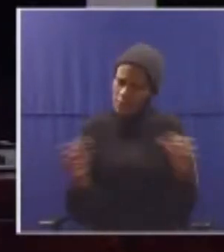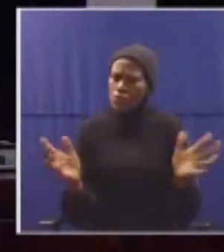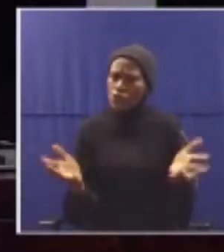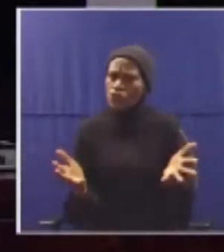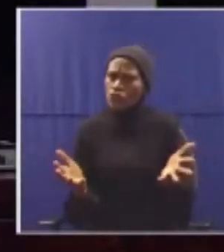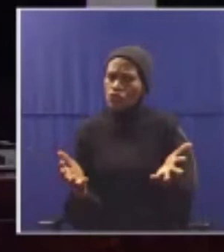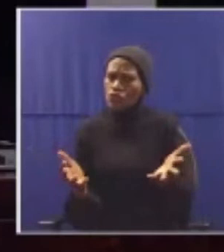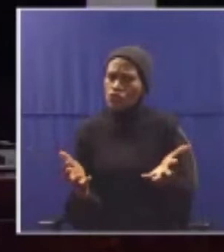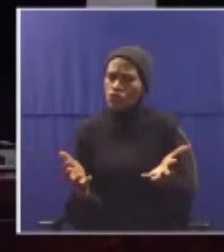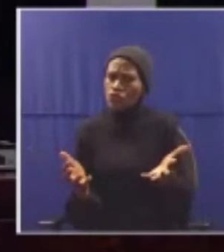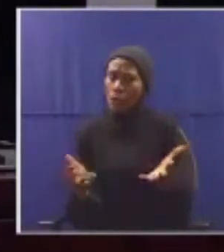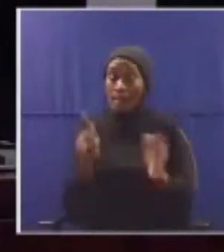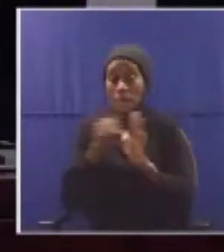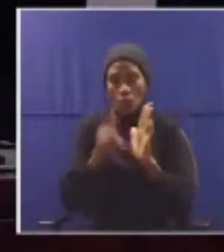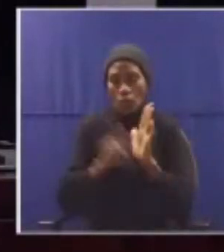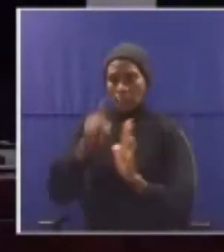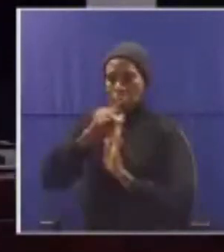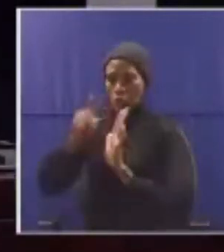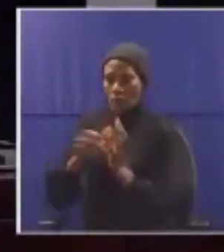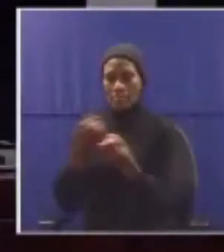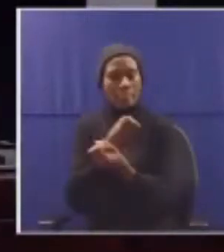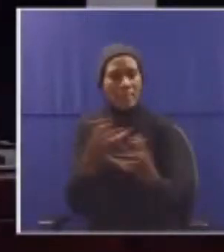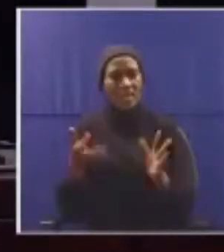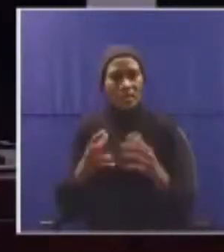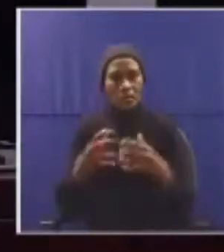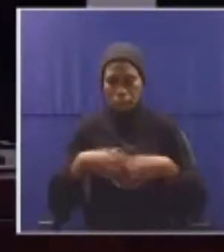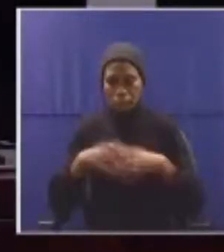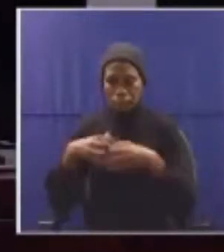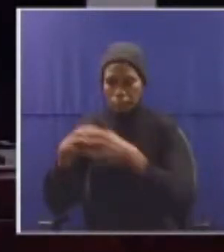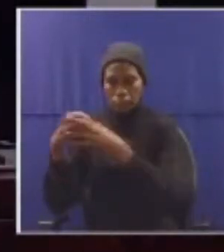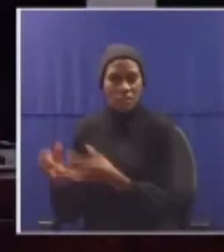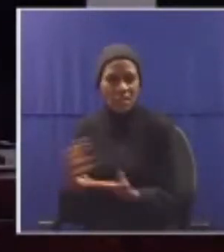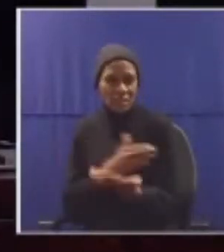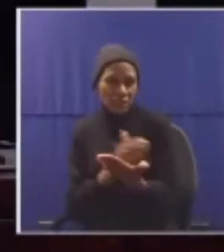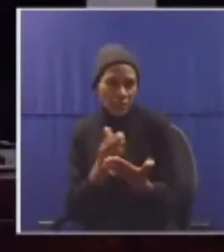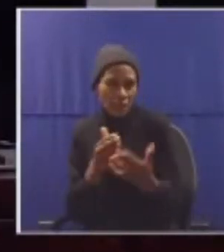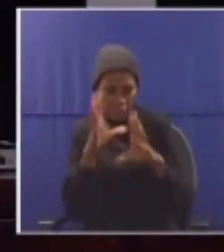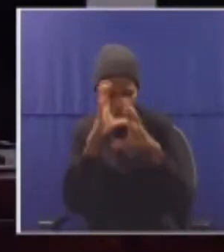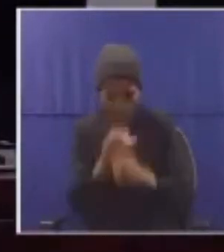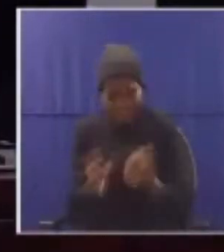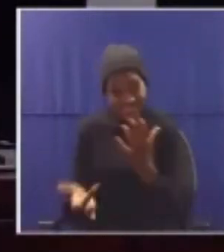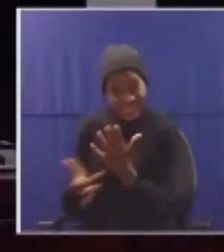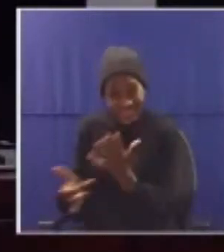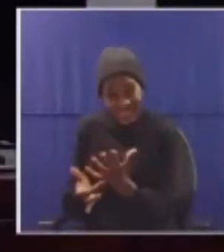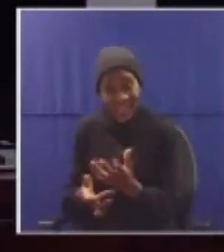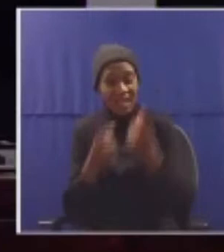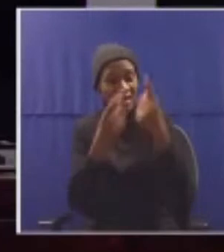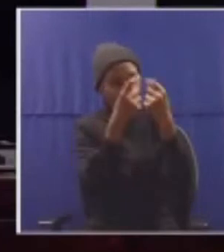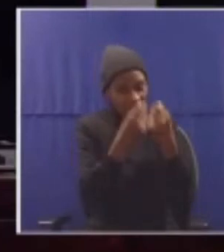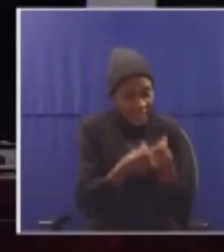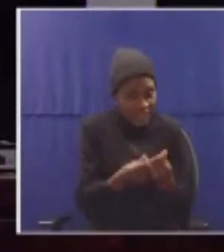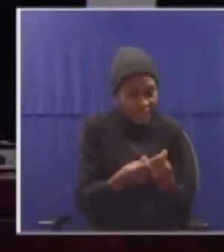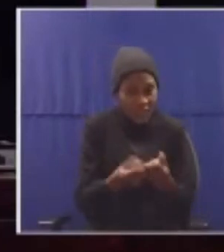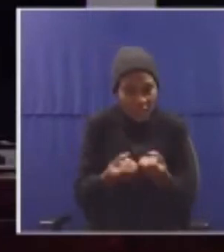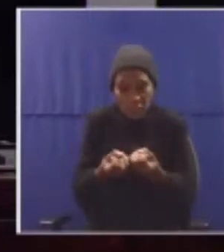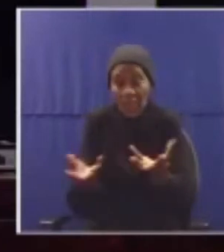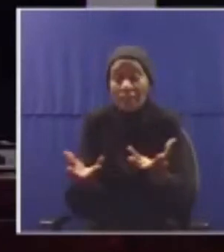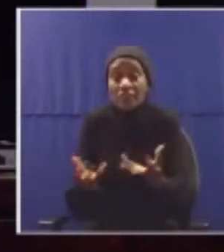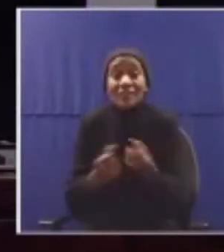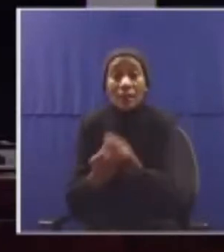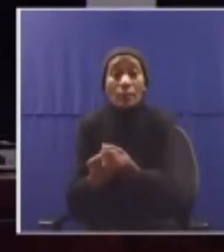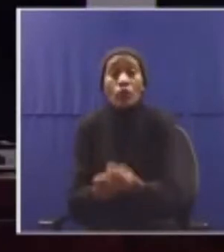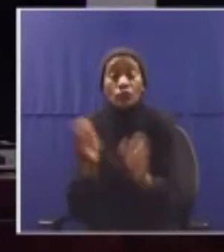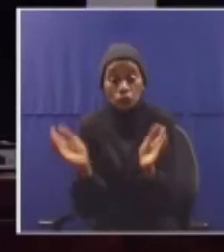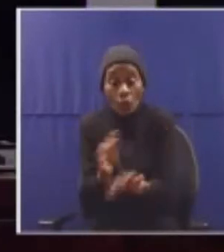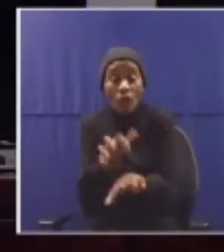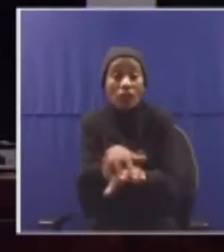a number of programs, both financial and technical support to emerging farmers. Amongst